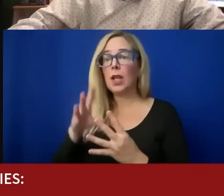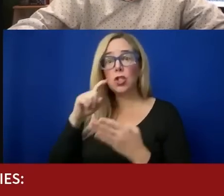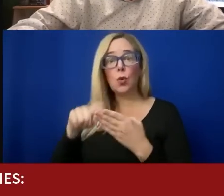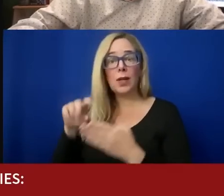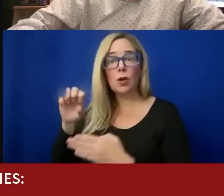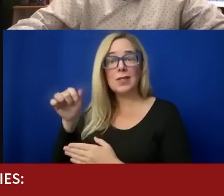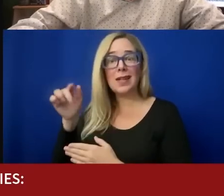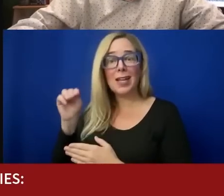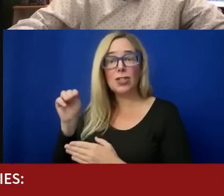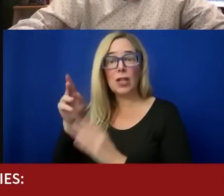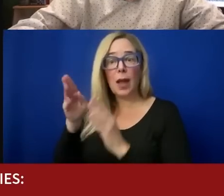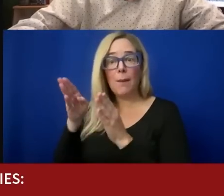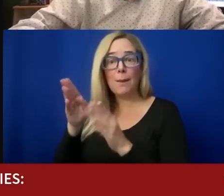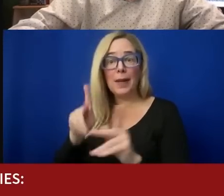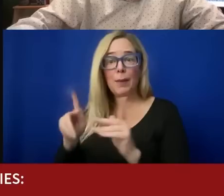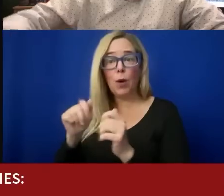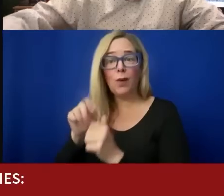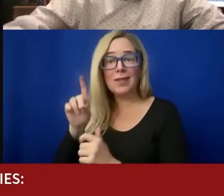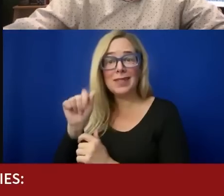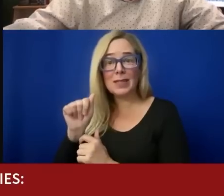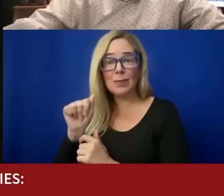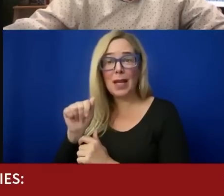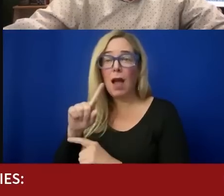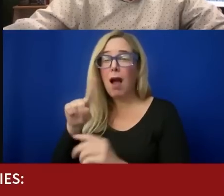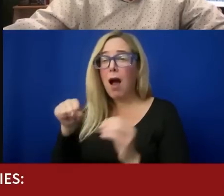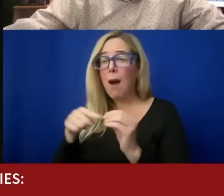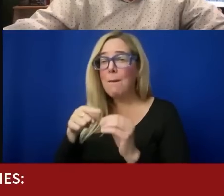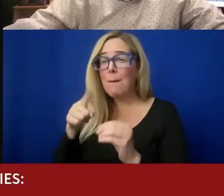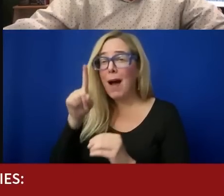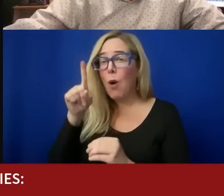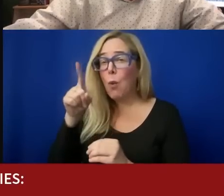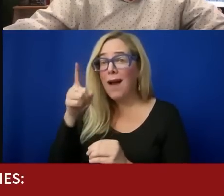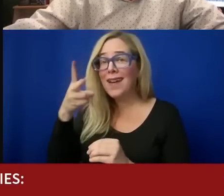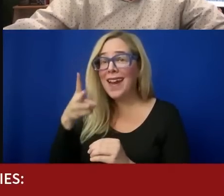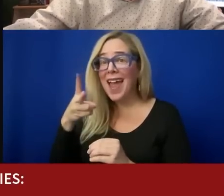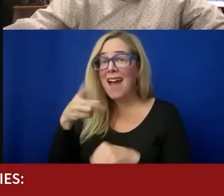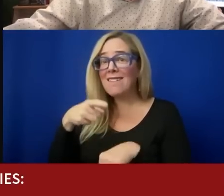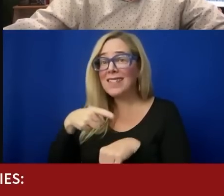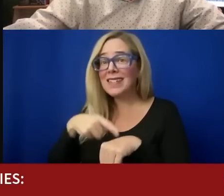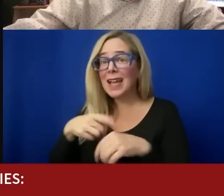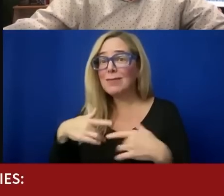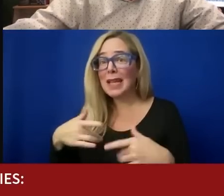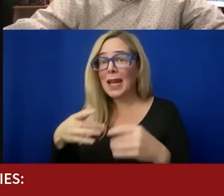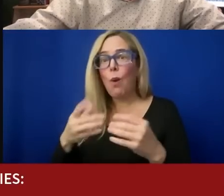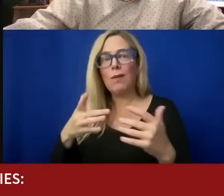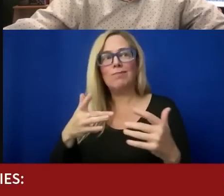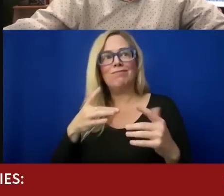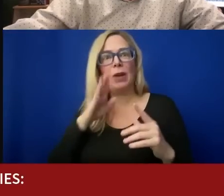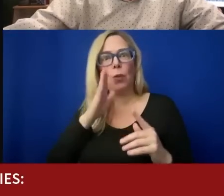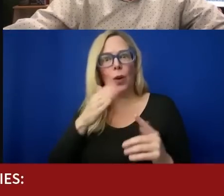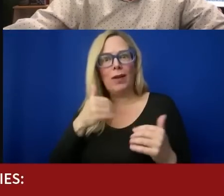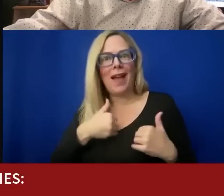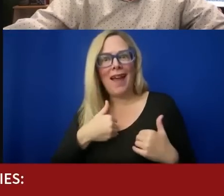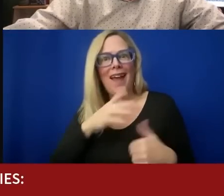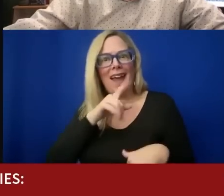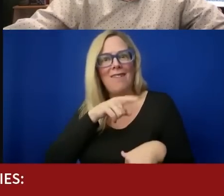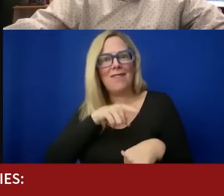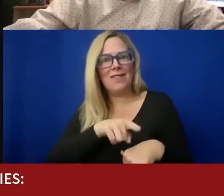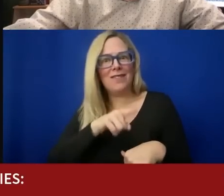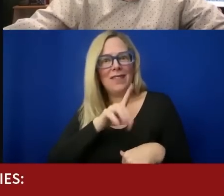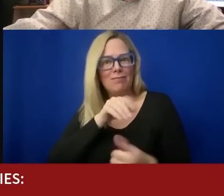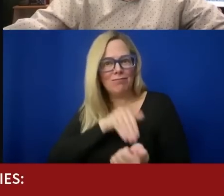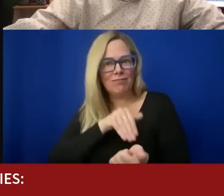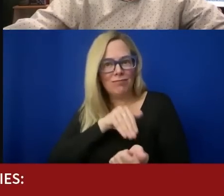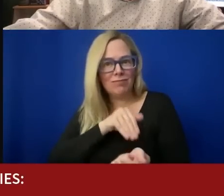disabilities were about 1.5 times more likely to have a primary care provider. they were also more likely to be uninsured